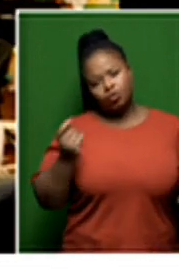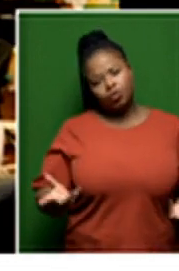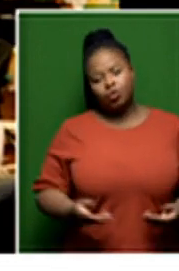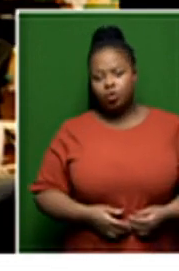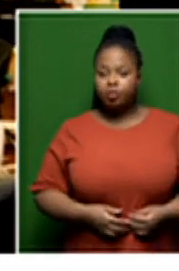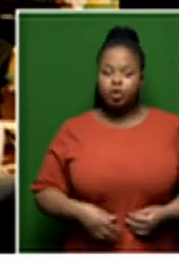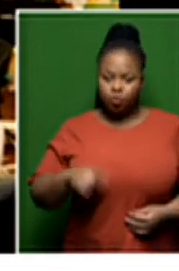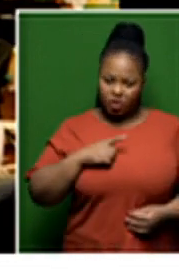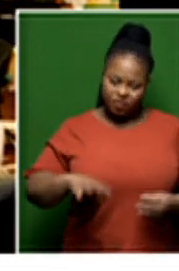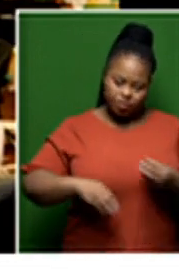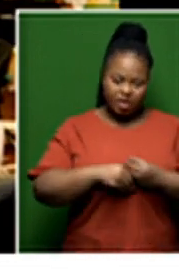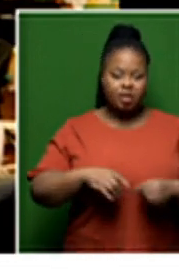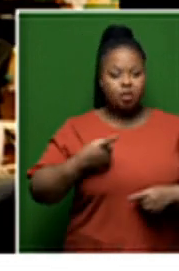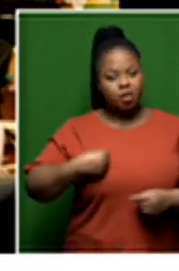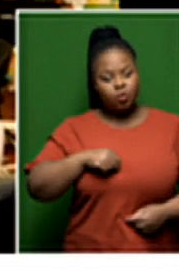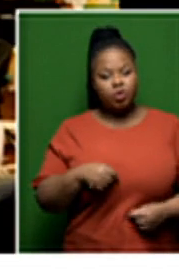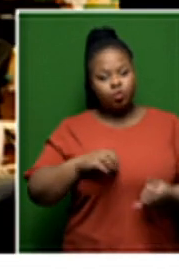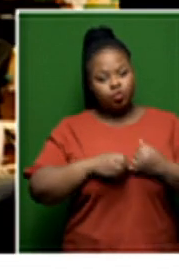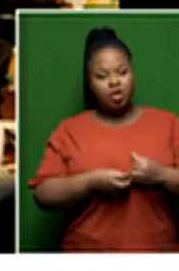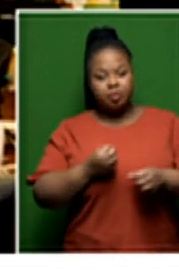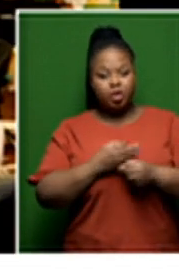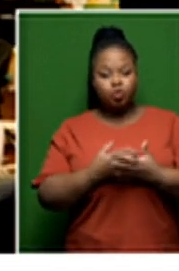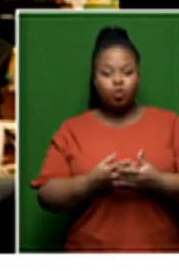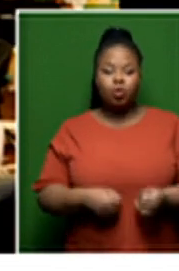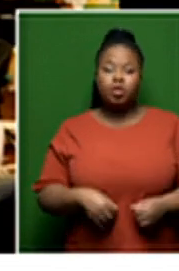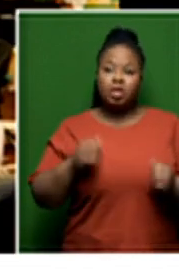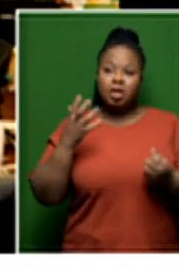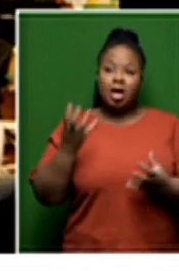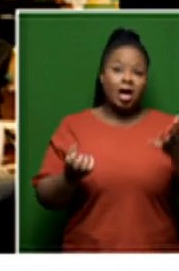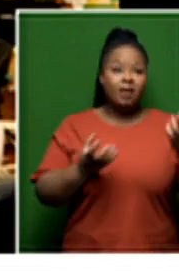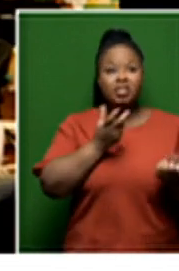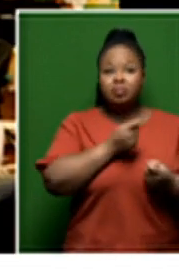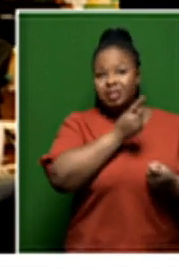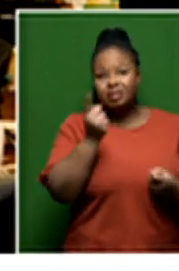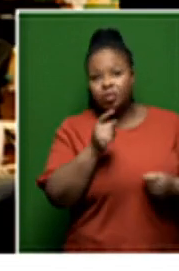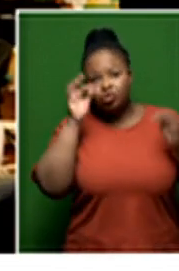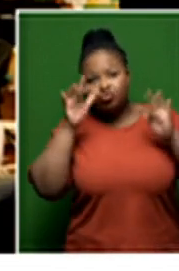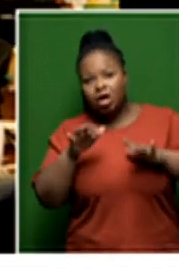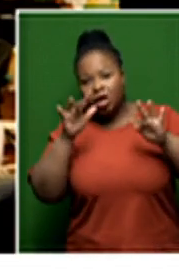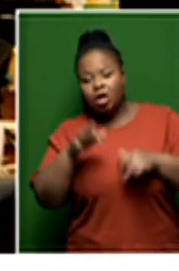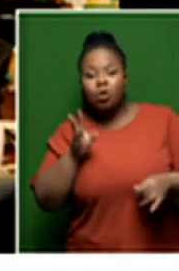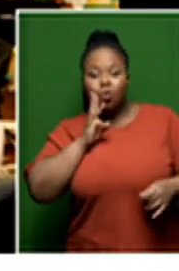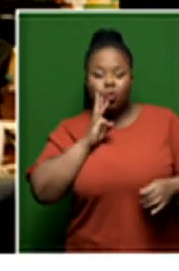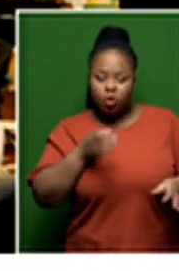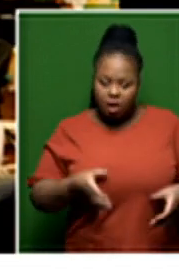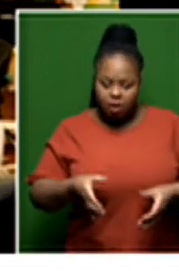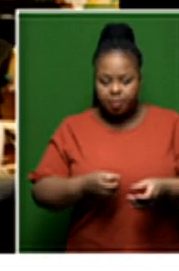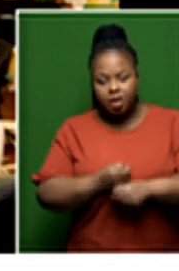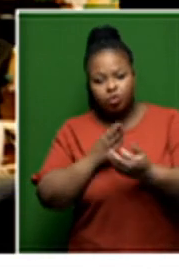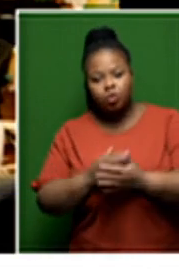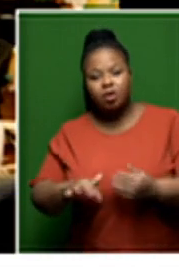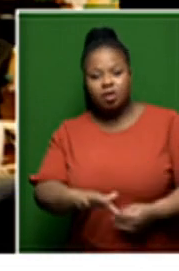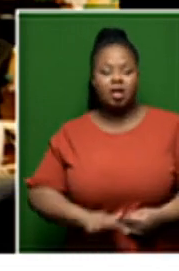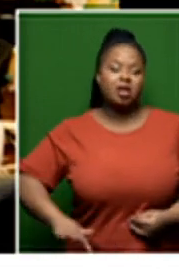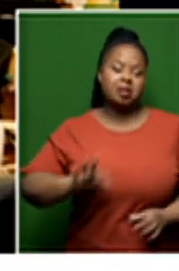now. In addition to us having to harvest rainwater to try and make sure that every facility that we put in place is appropriate